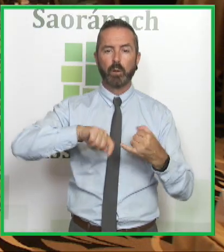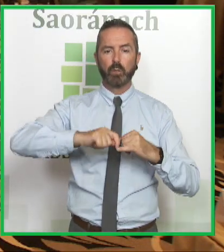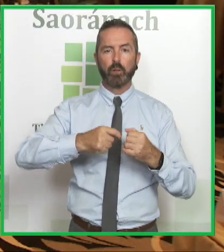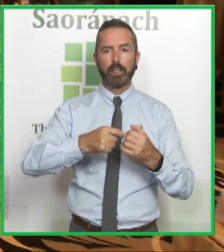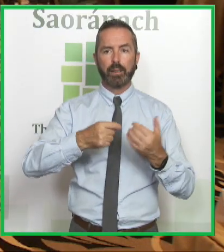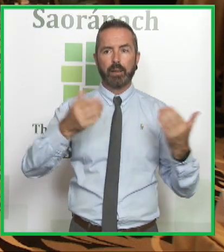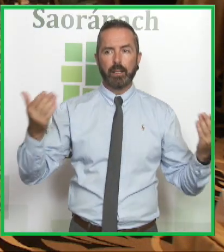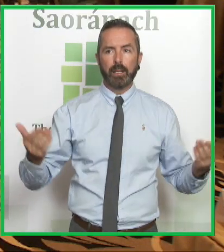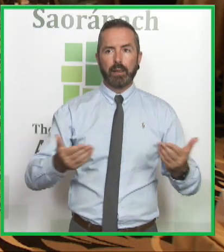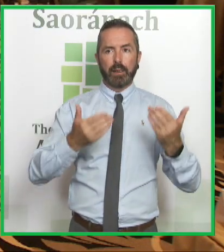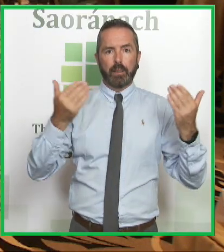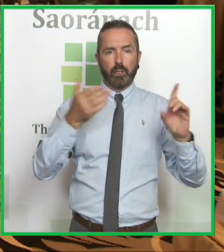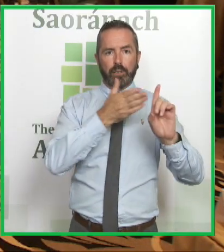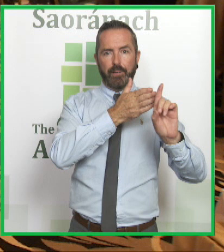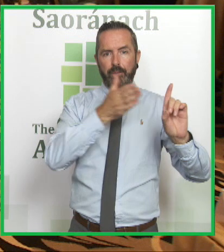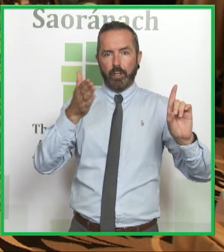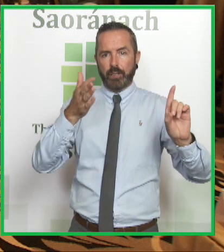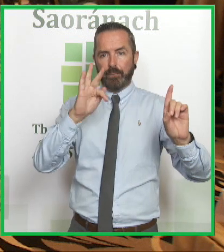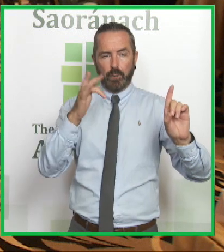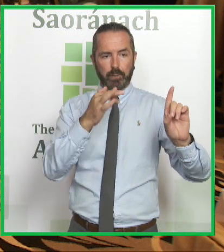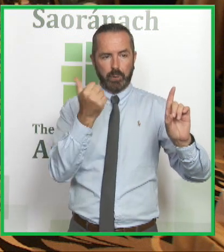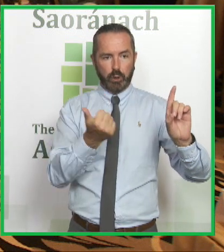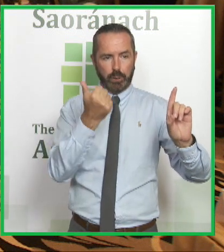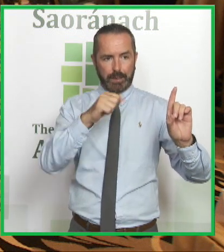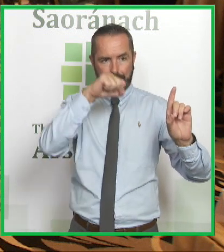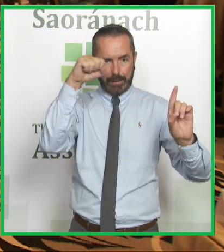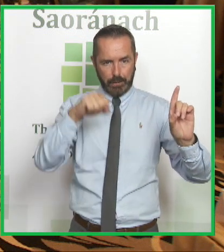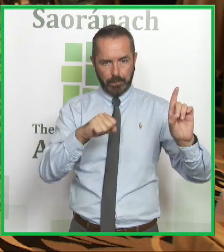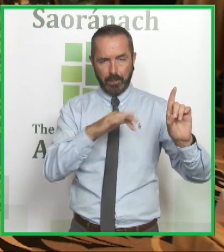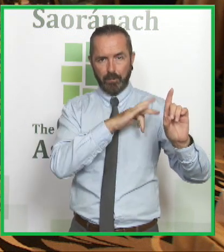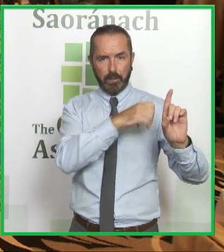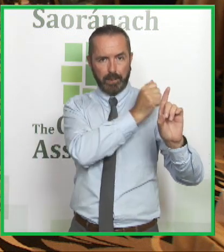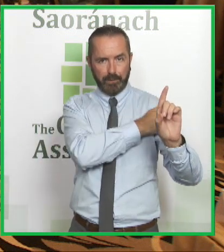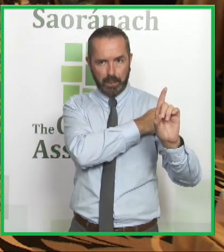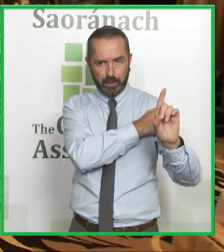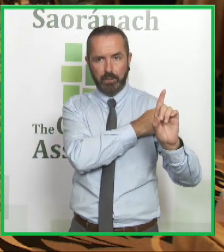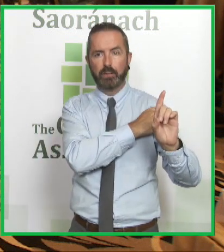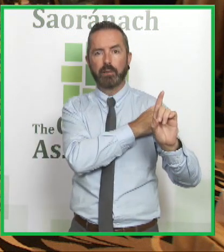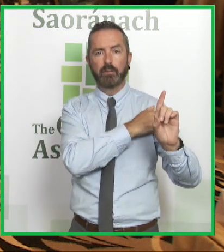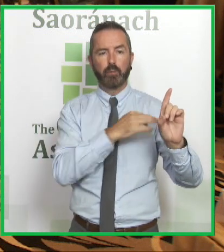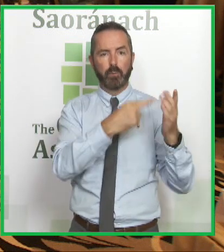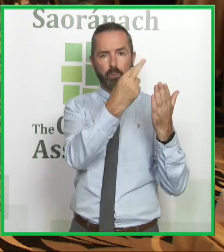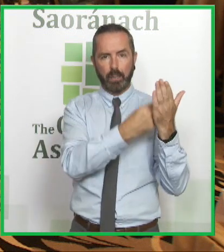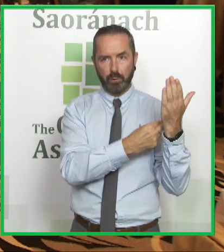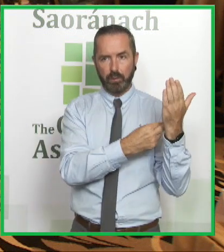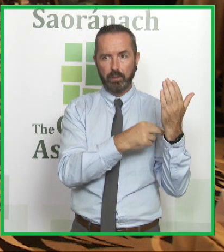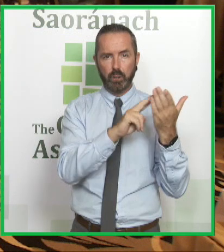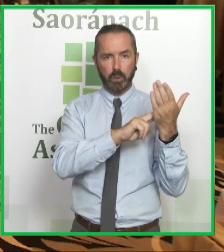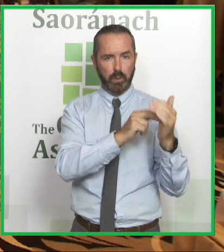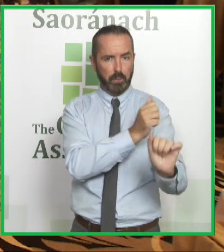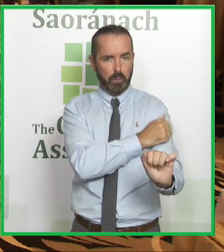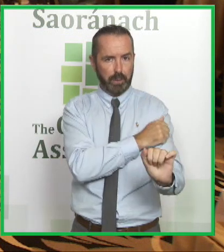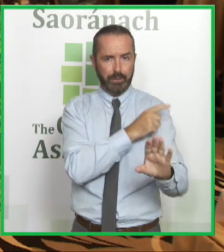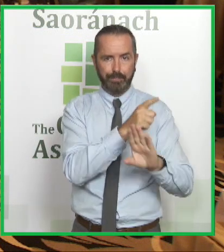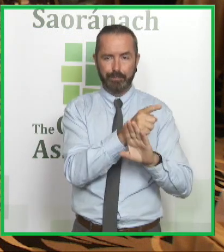from the criminal justice system, diversion from conviction, and diversion from the use of imprisonment